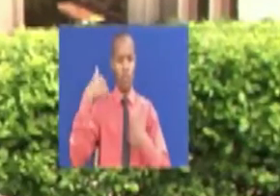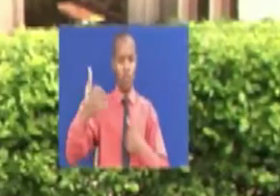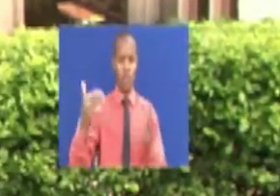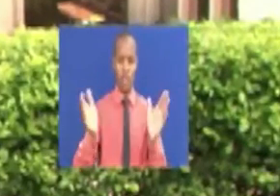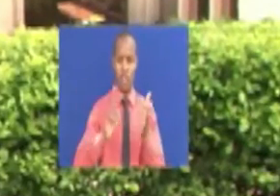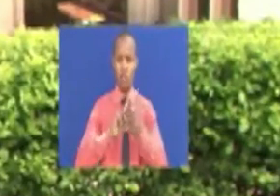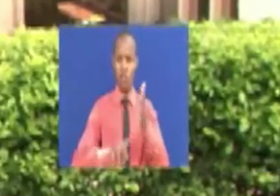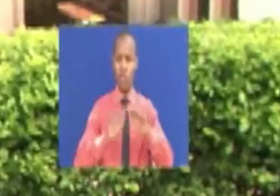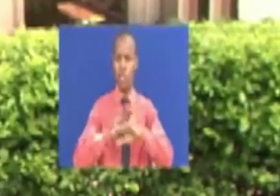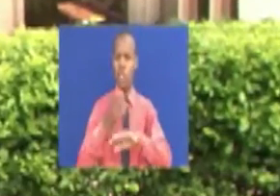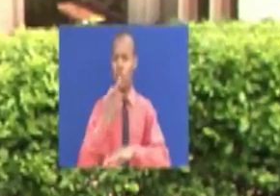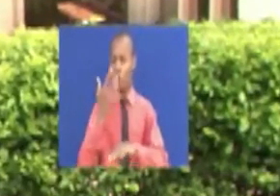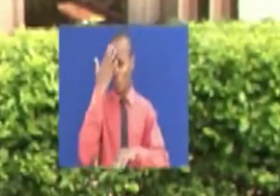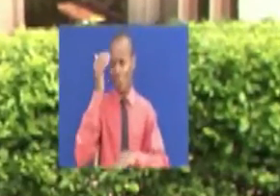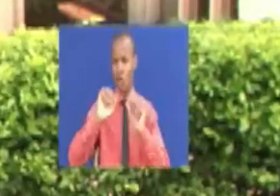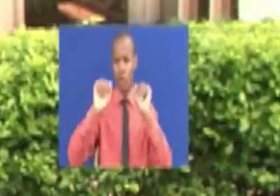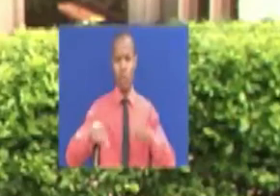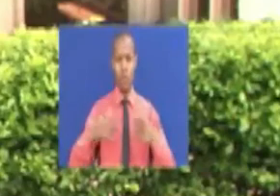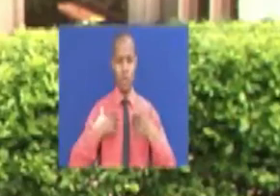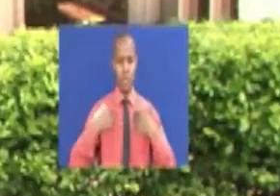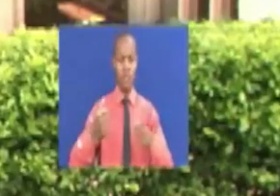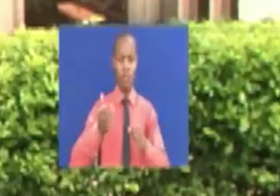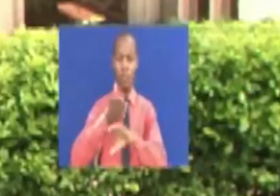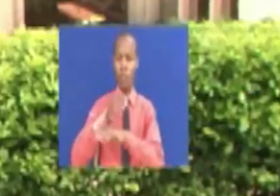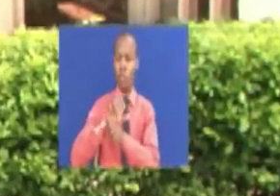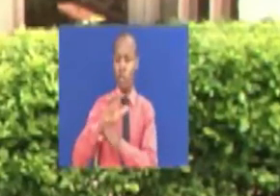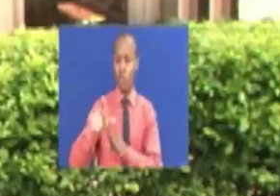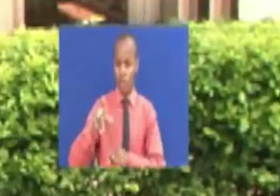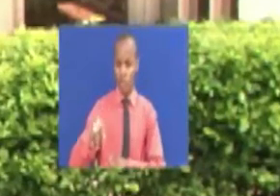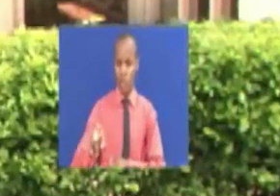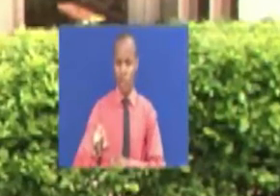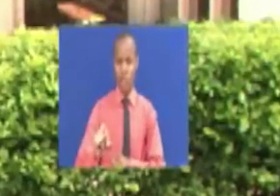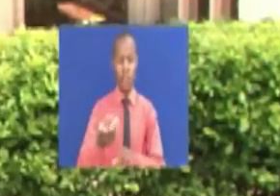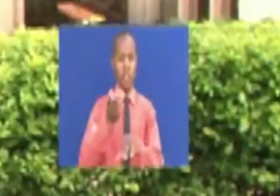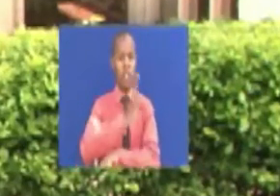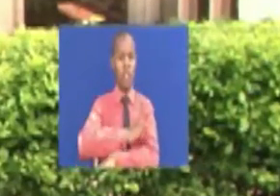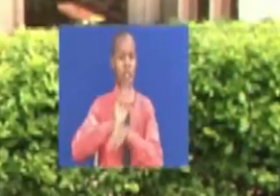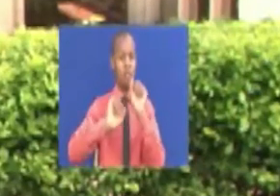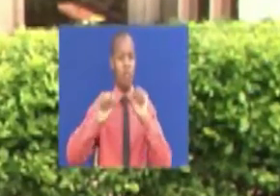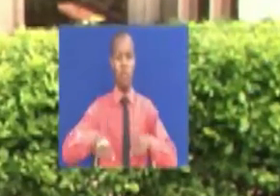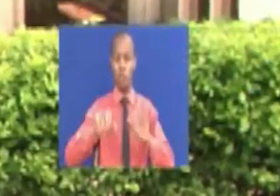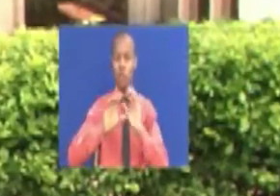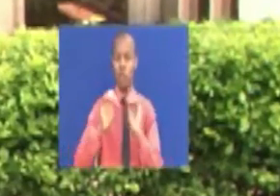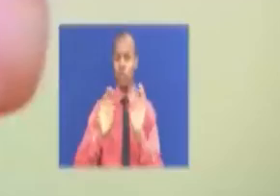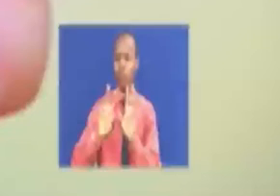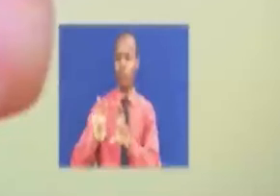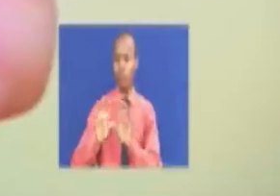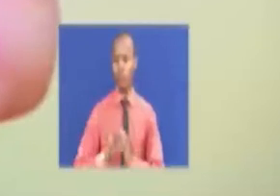can be managed. Despite the coronavirus pandemic, this day could not go unnoticed. Take a